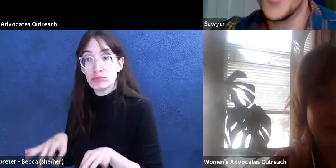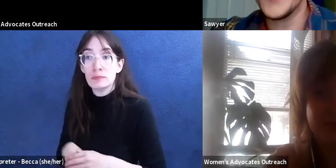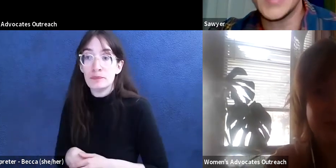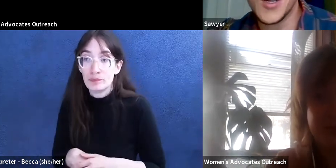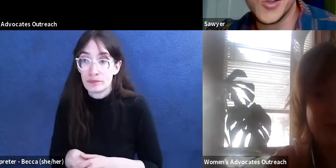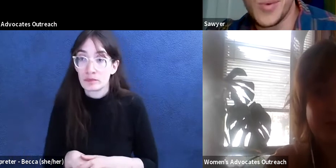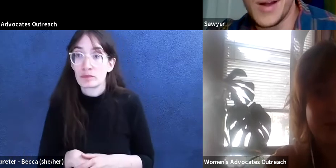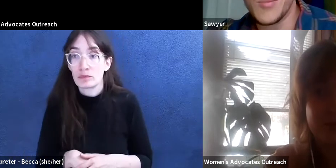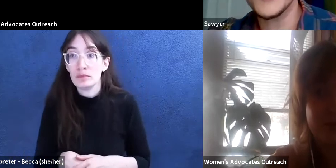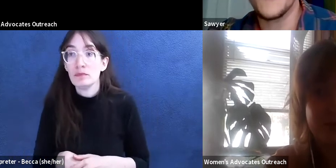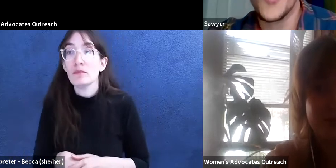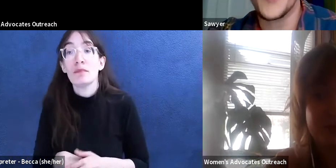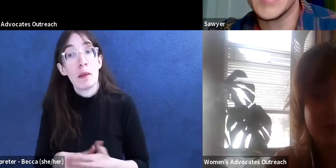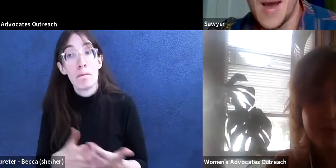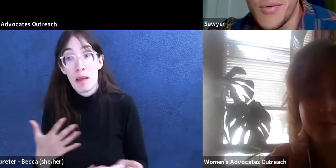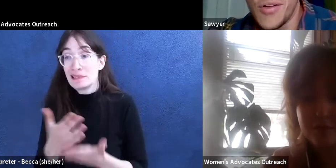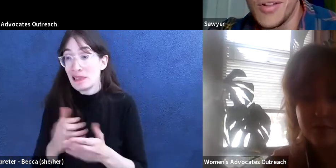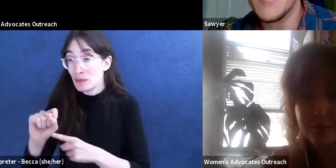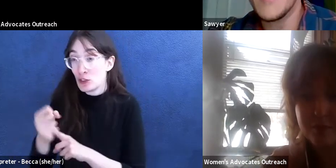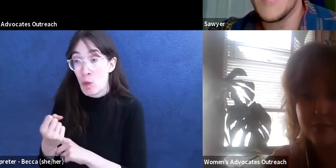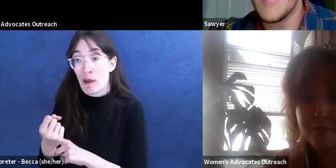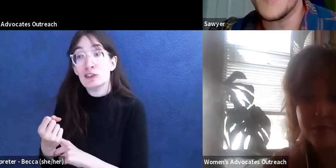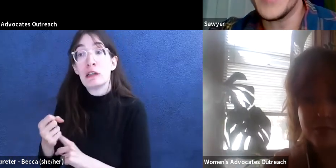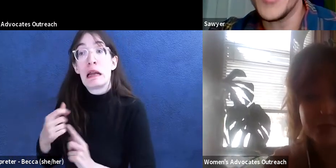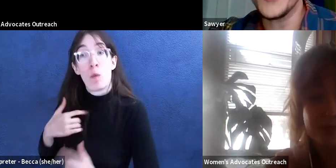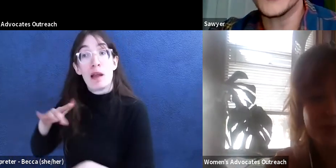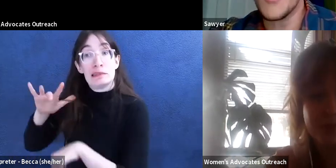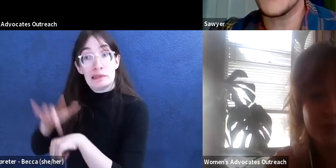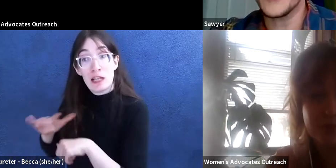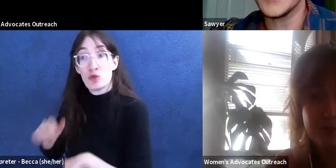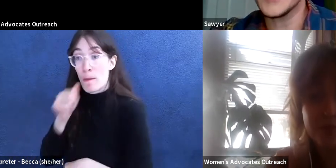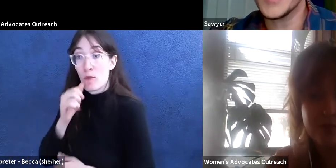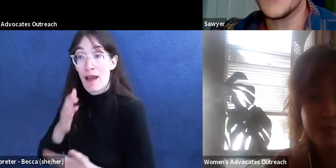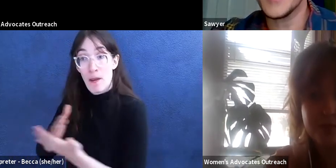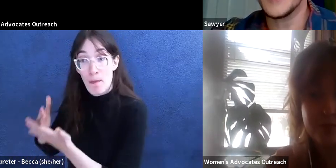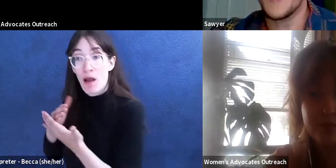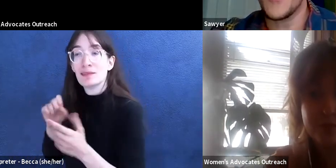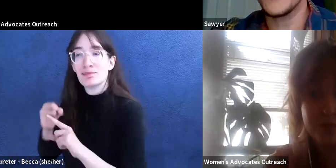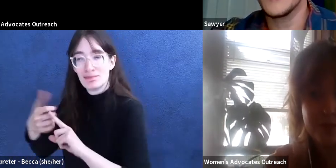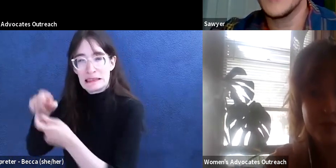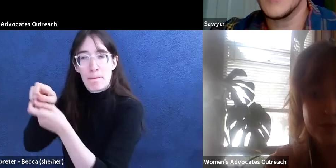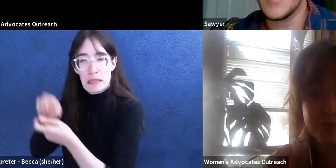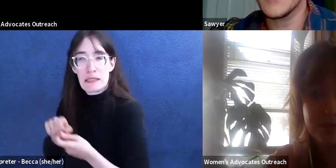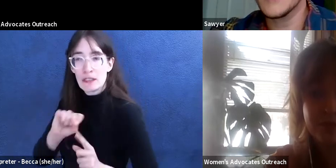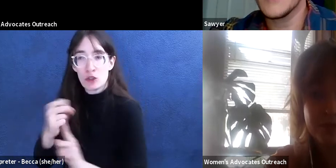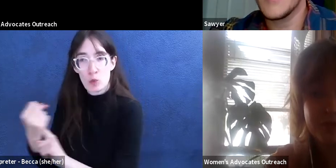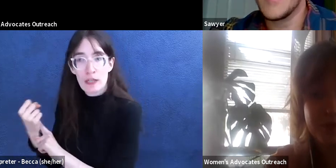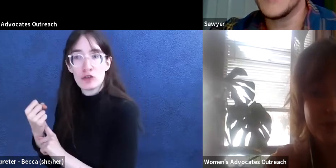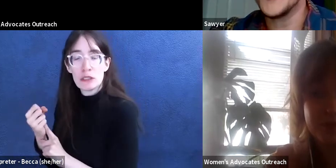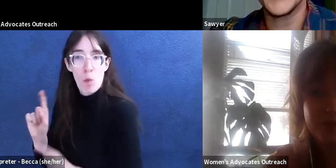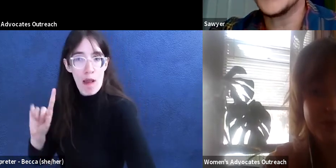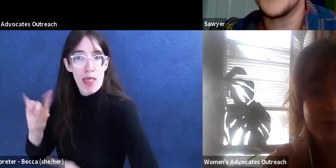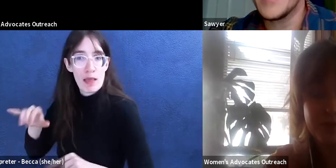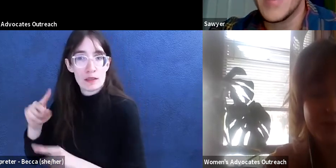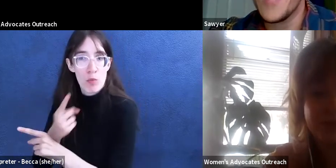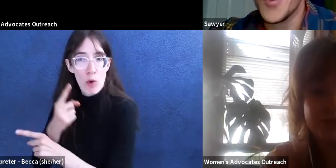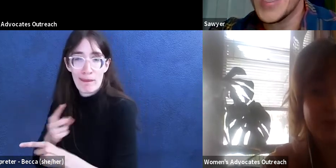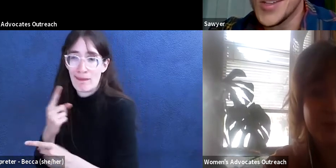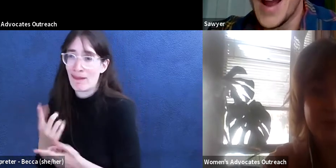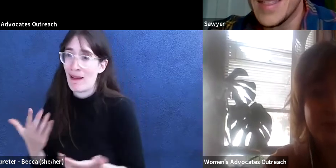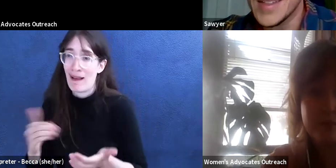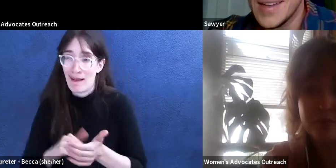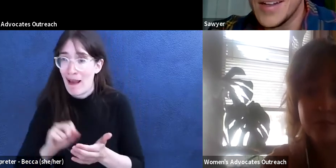Okay, sorry. Yeah, I think I'm gonna have to follow up with this one separately, or just like do it, yeah, as an email